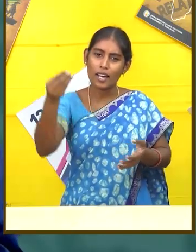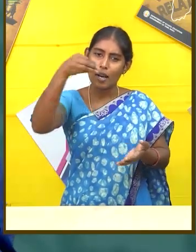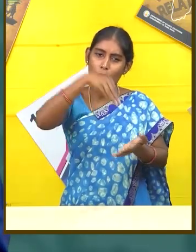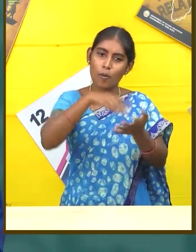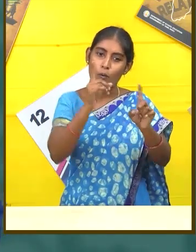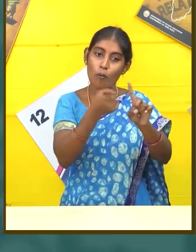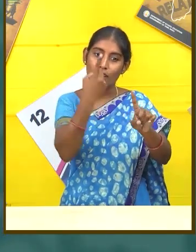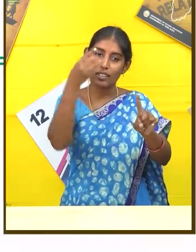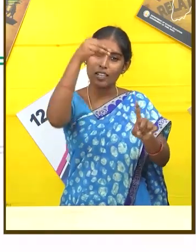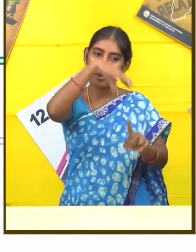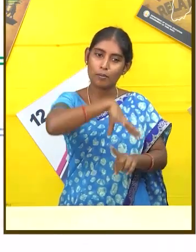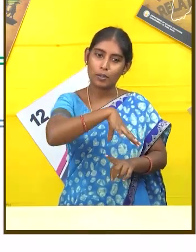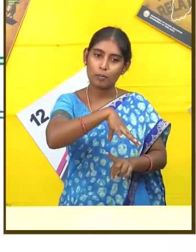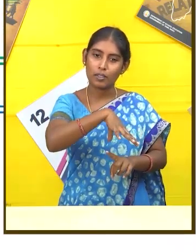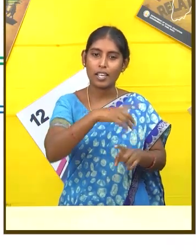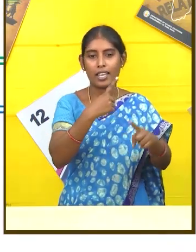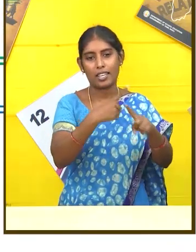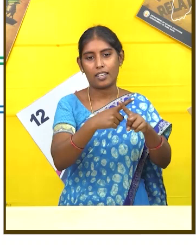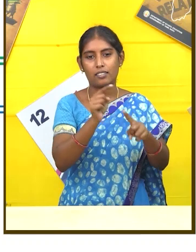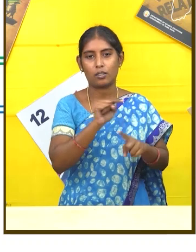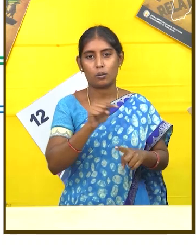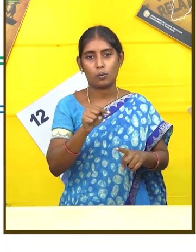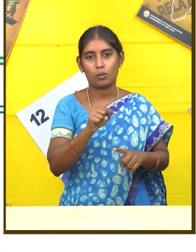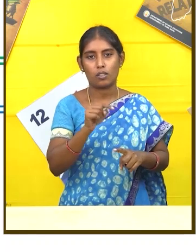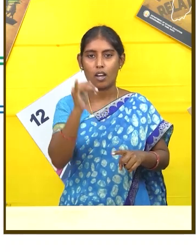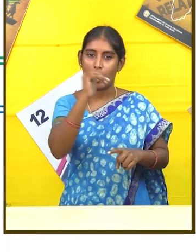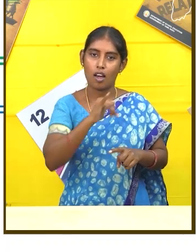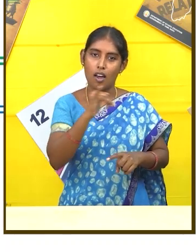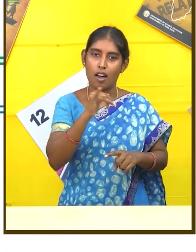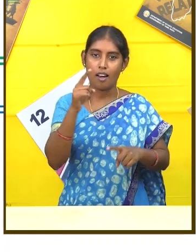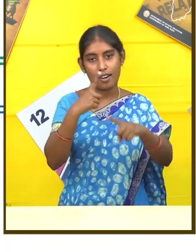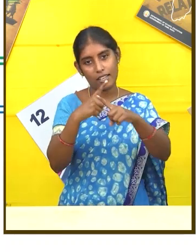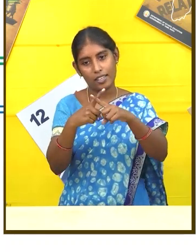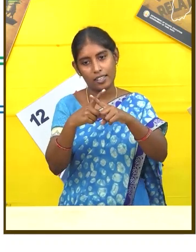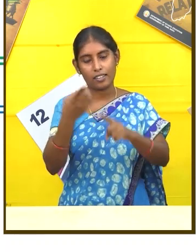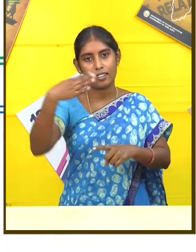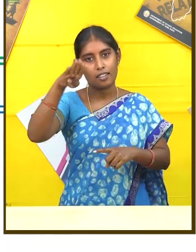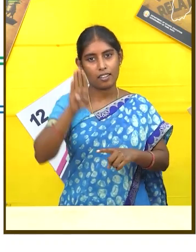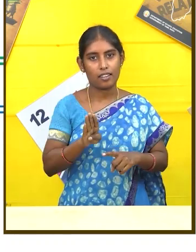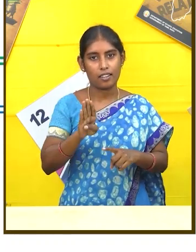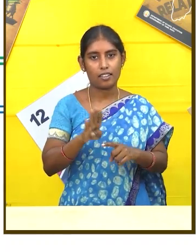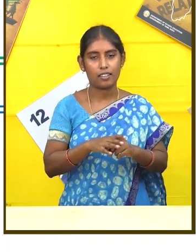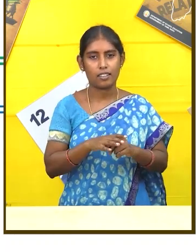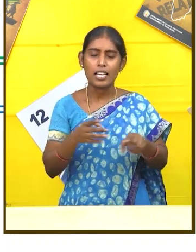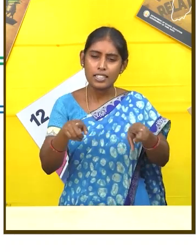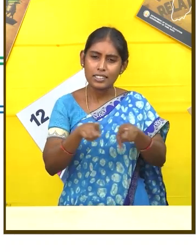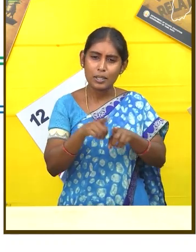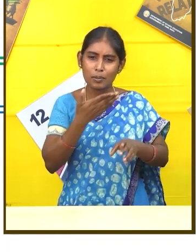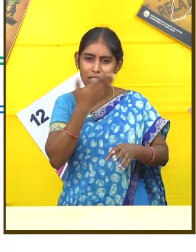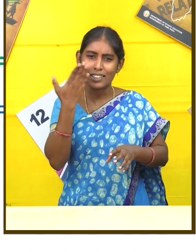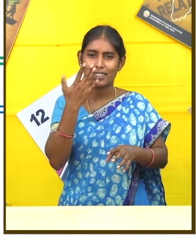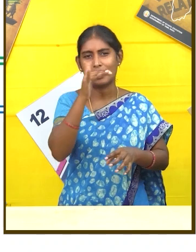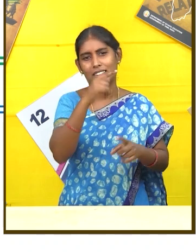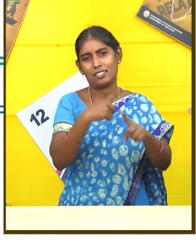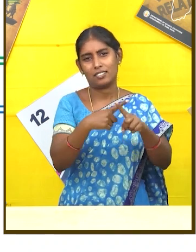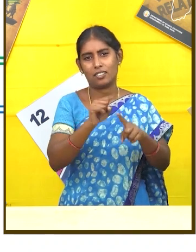value of x. So when y equal to 9, what about the equation 1? X is equal to 6 into 9. What is that 6